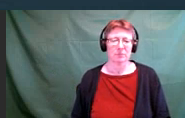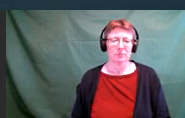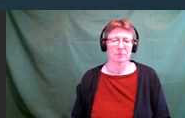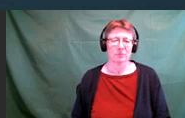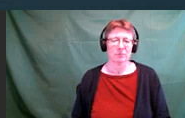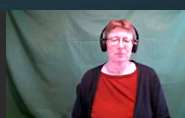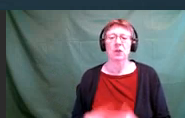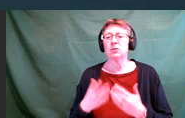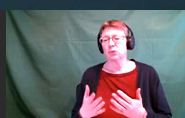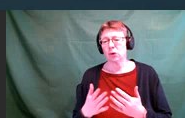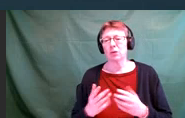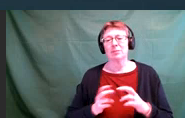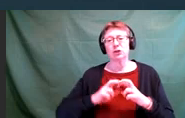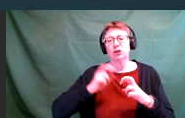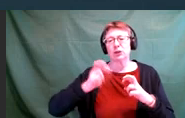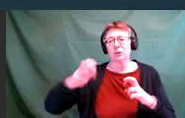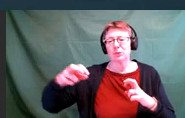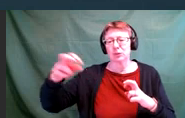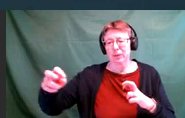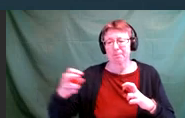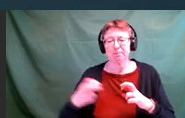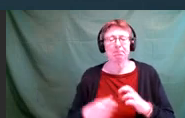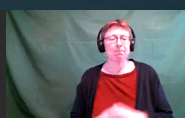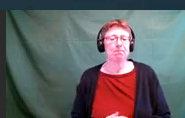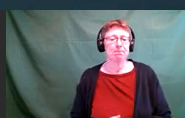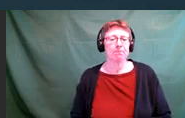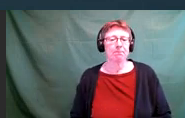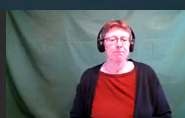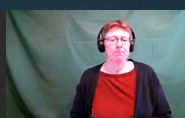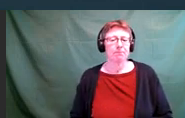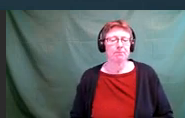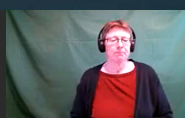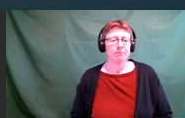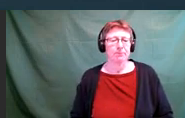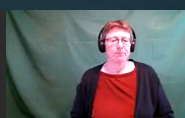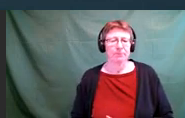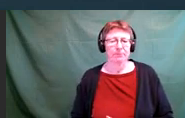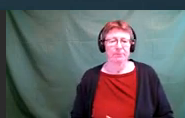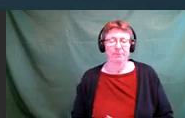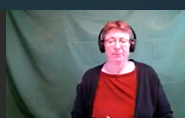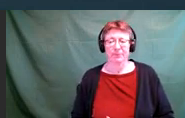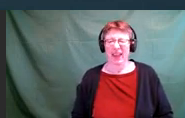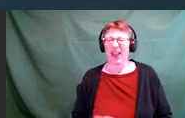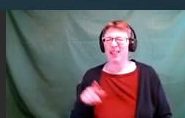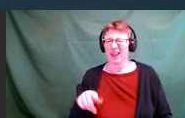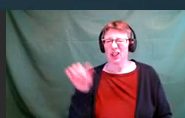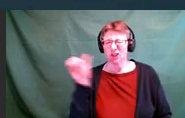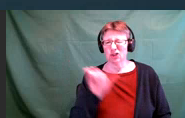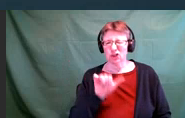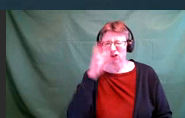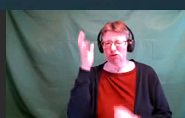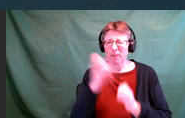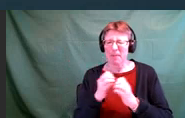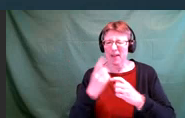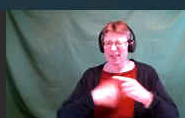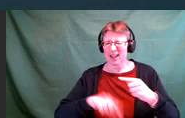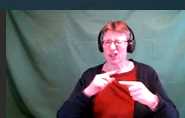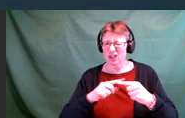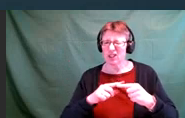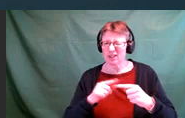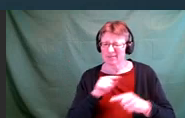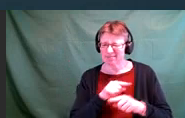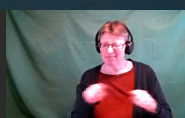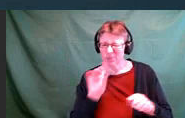So just to skip through some of the slides, this is one that you should remember from last year.